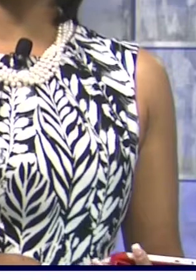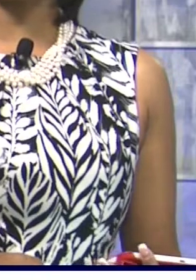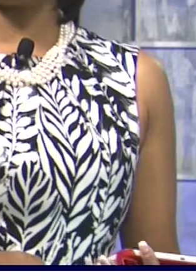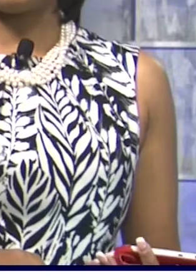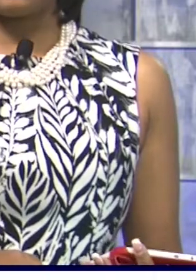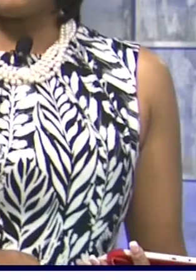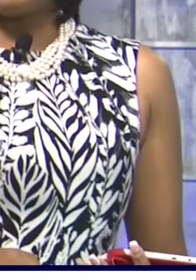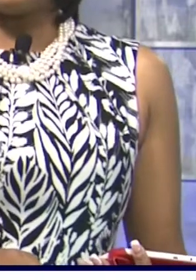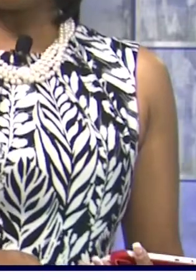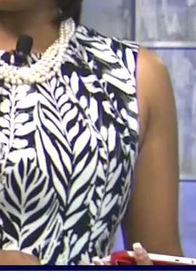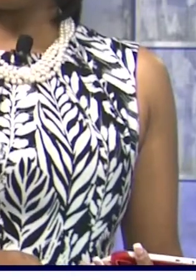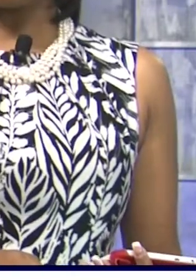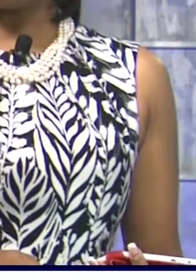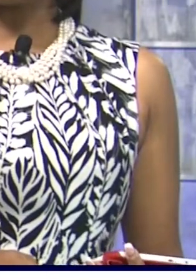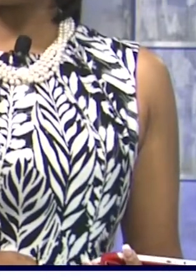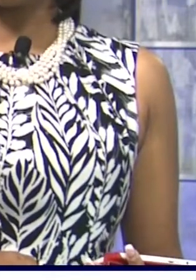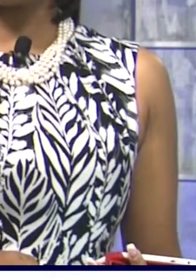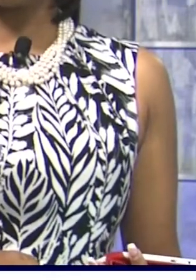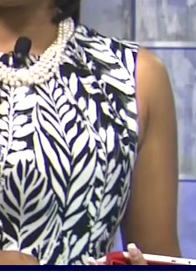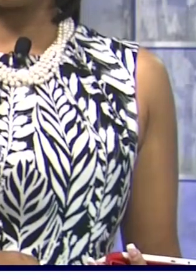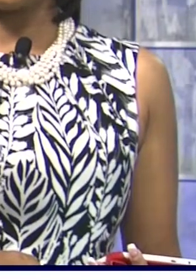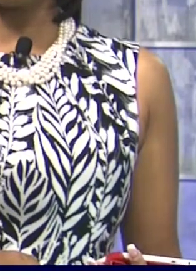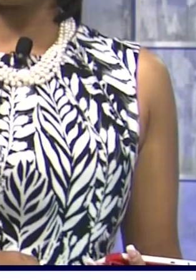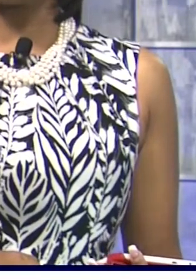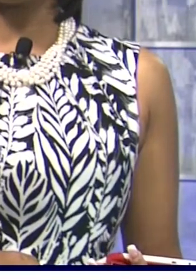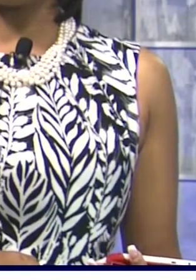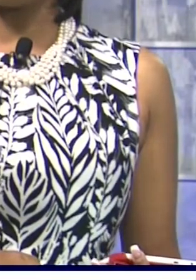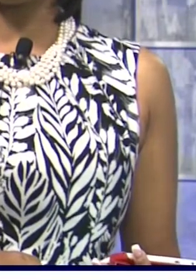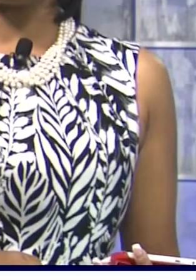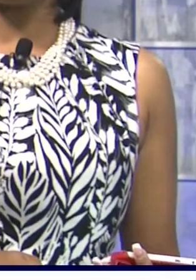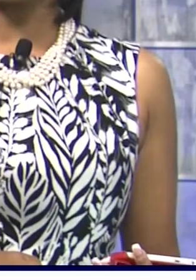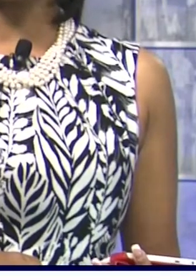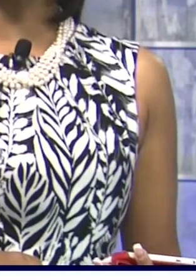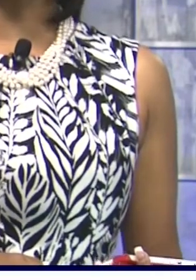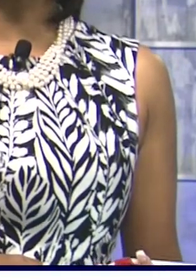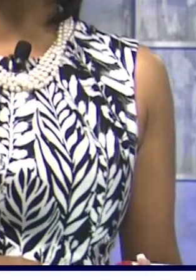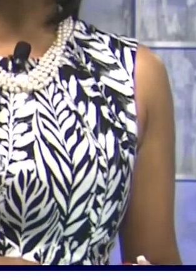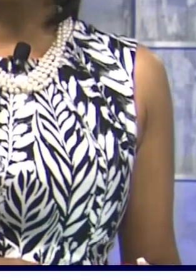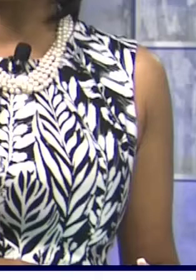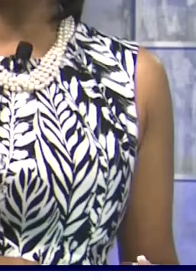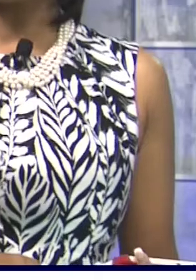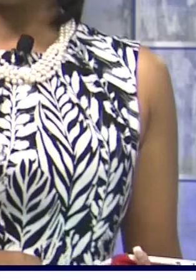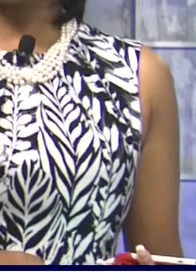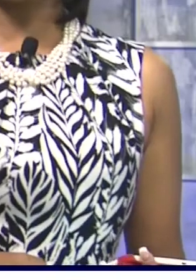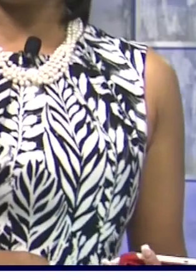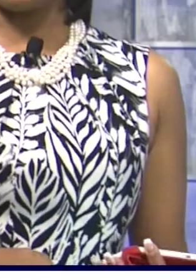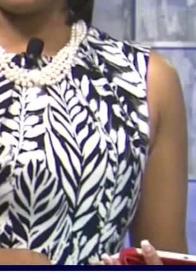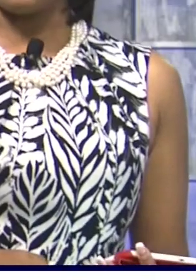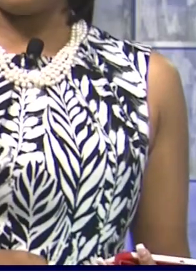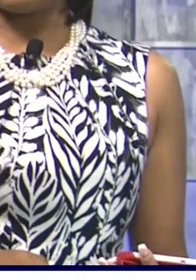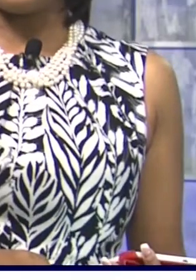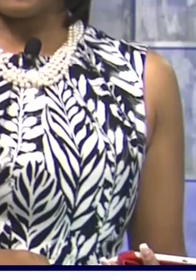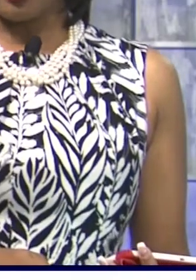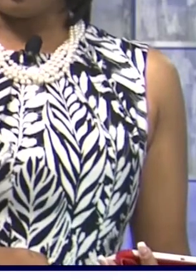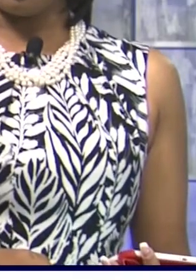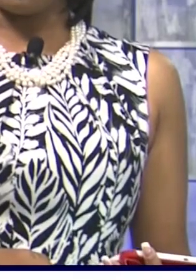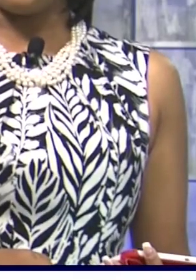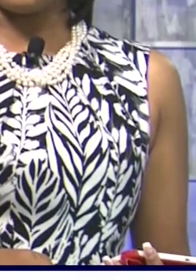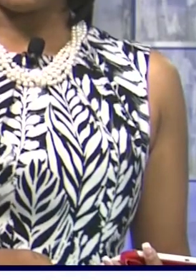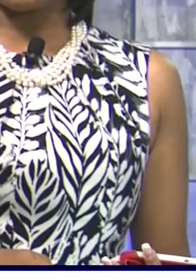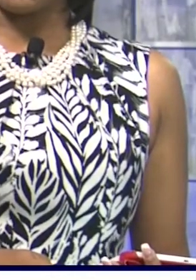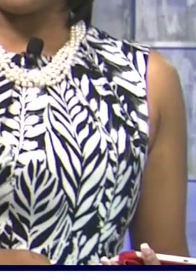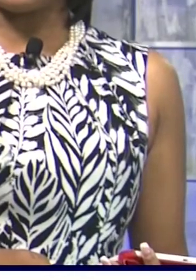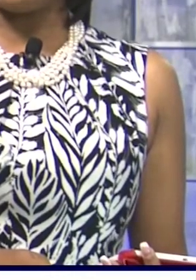in our news, intimate hotels told to use partnerships to compete with the increasing number of all-inclusives.